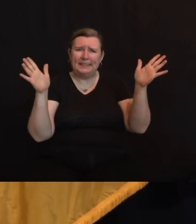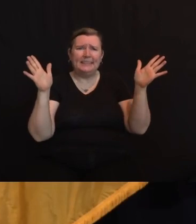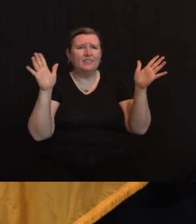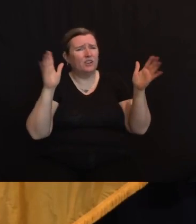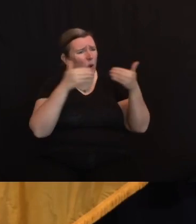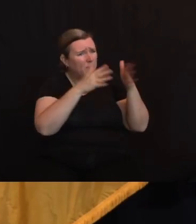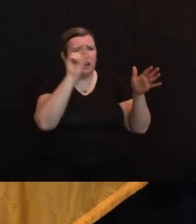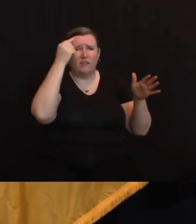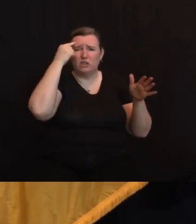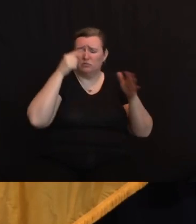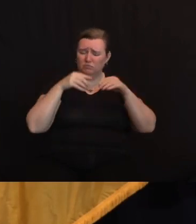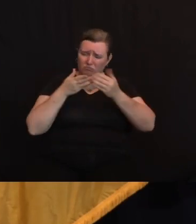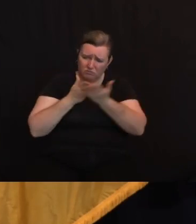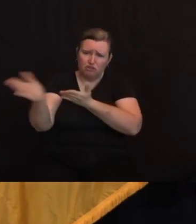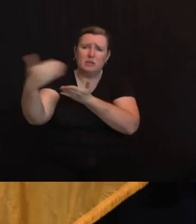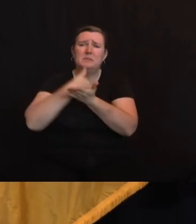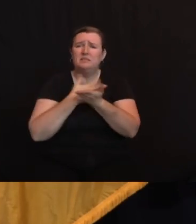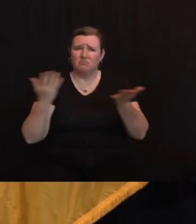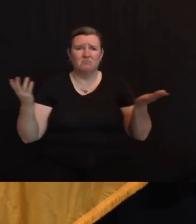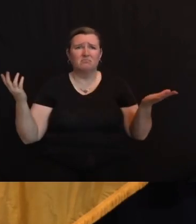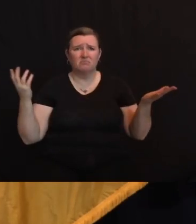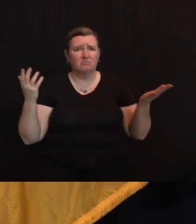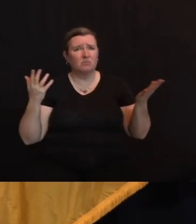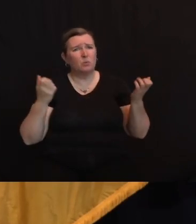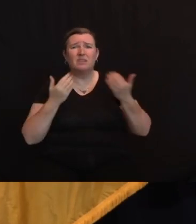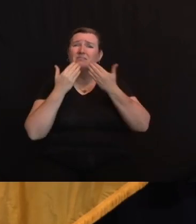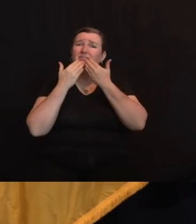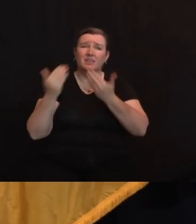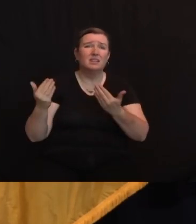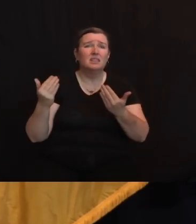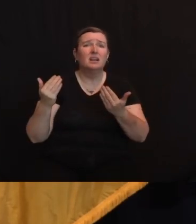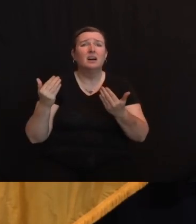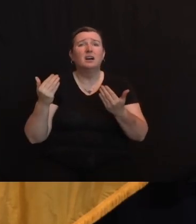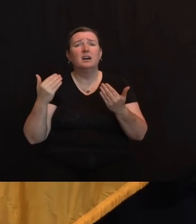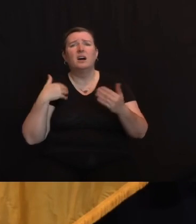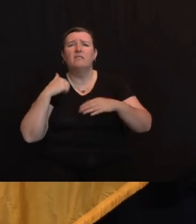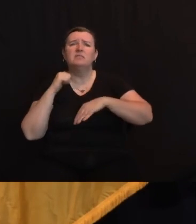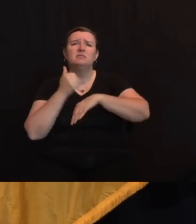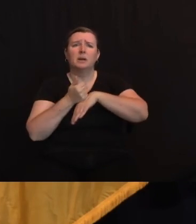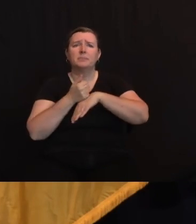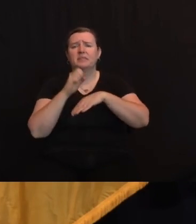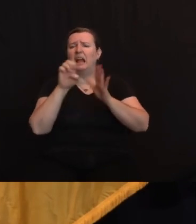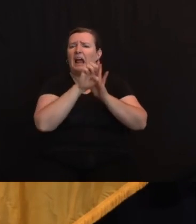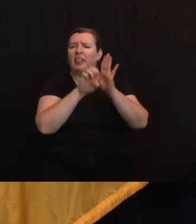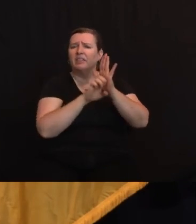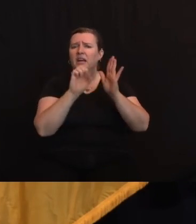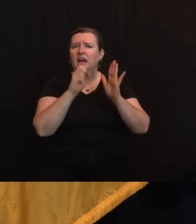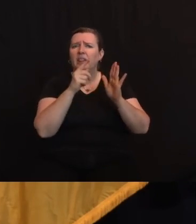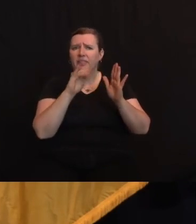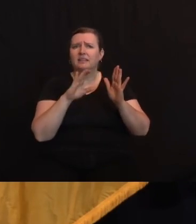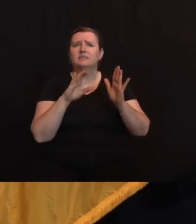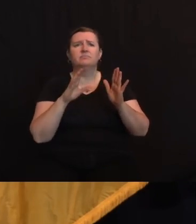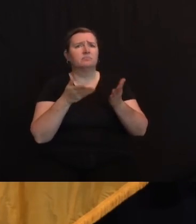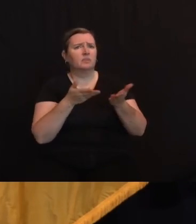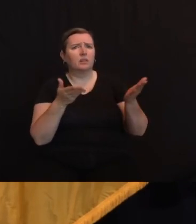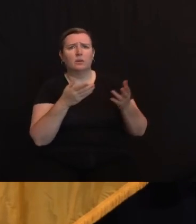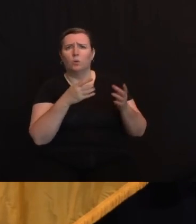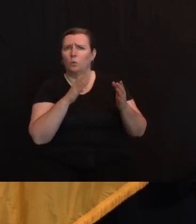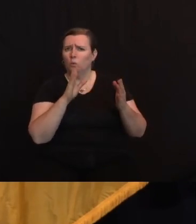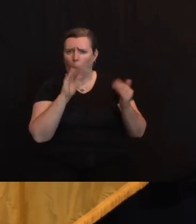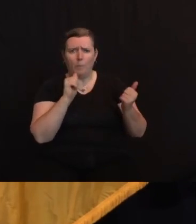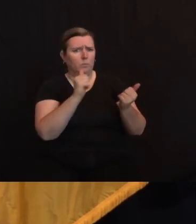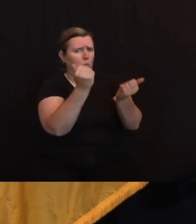want to once again give a shout out to an ethics package which we'd love to see get enacted. So thank you for that. Matt, how are